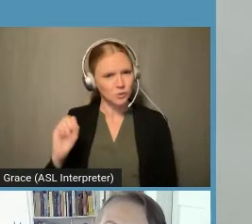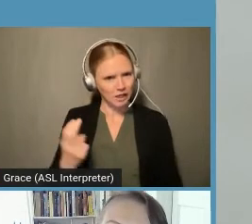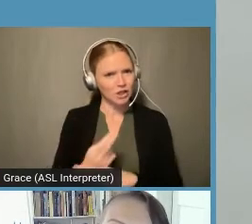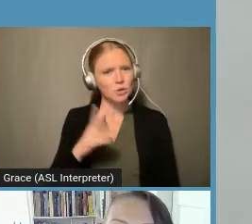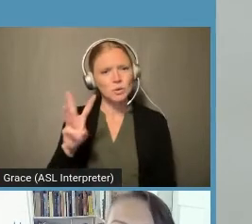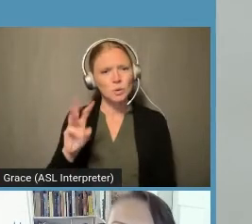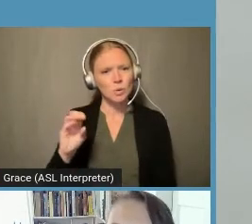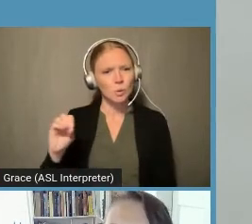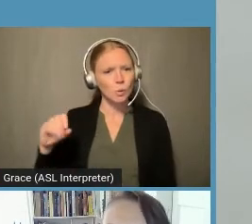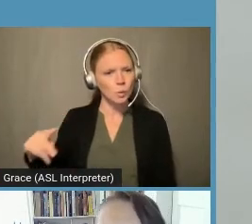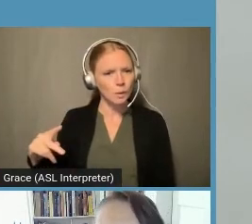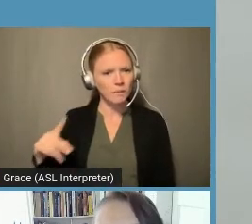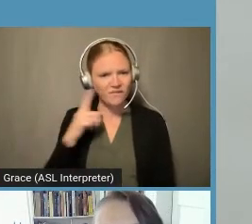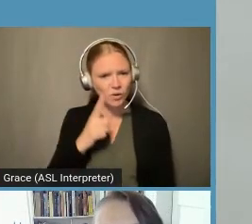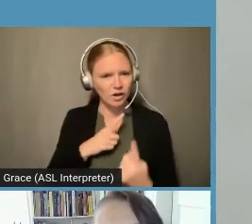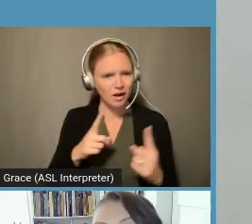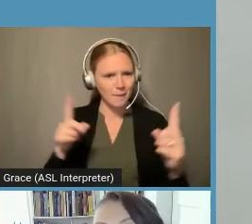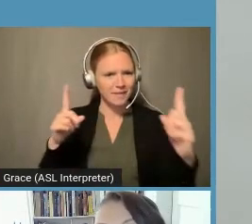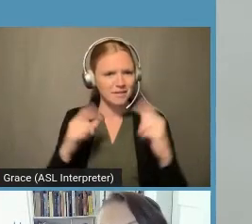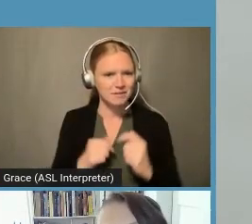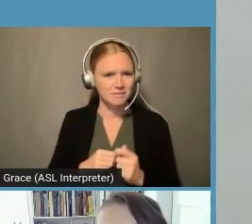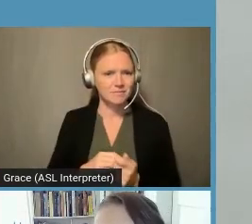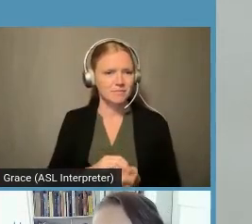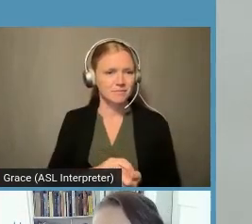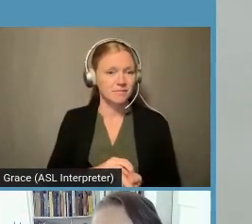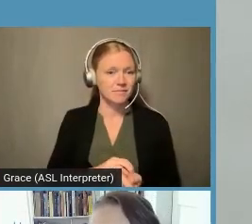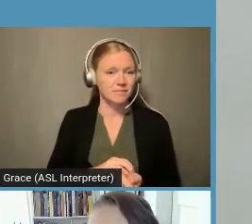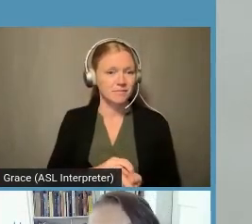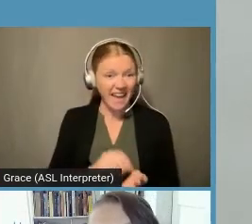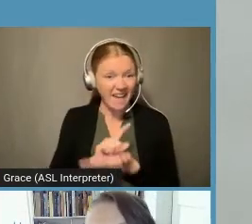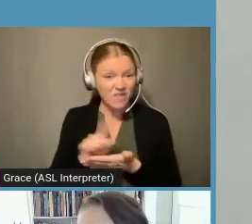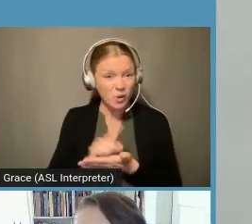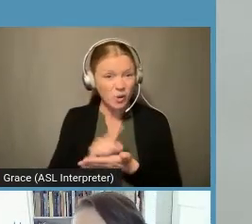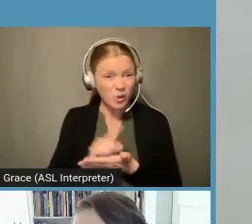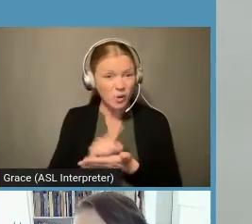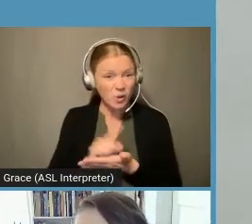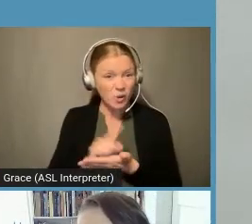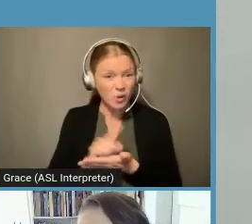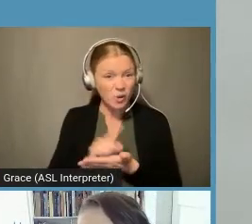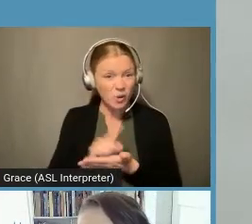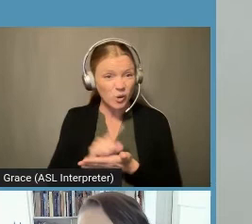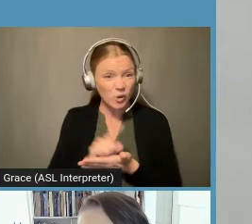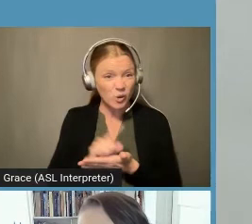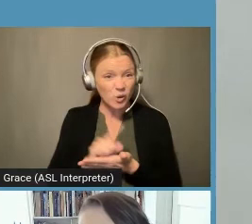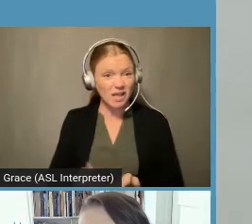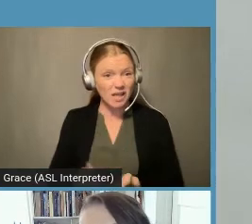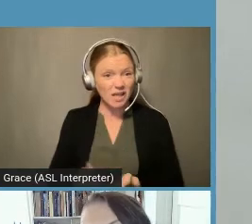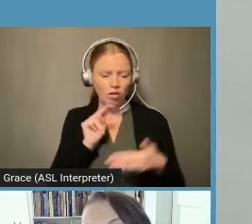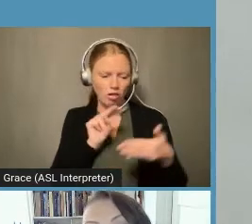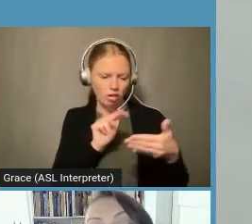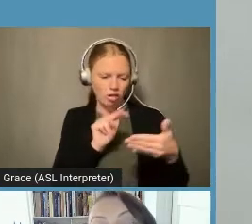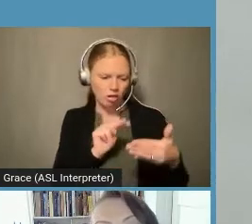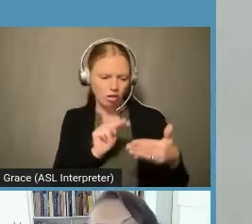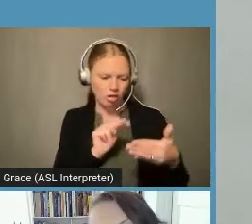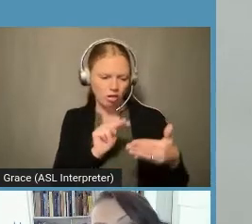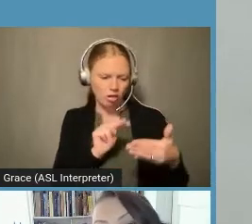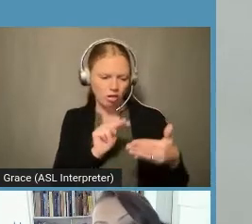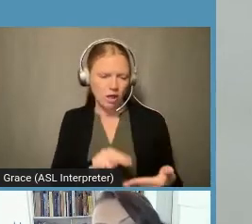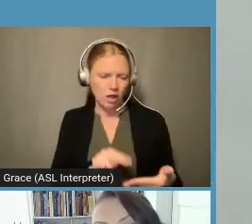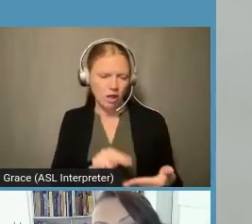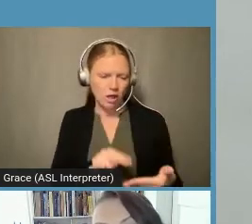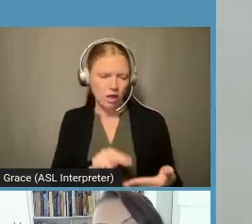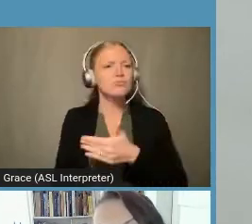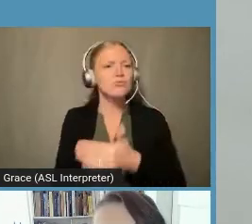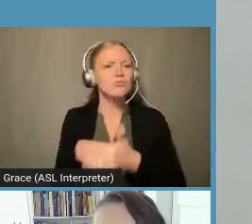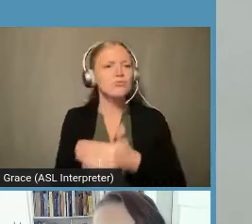because the idea here is every week you're going to look at, okay, what is the progress toward this goal or the wish that I